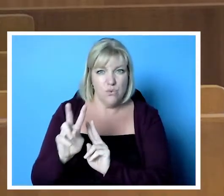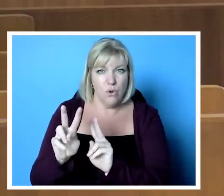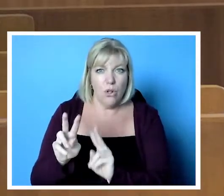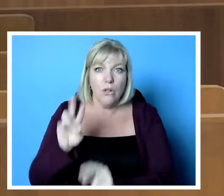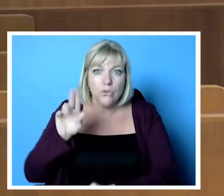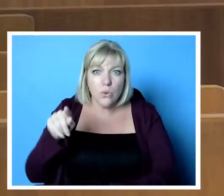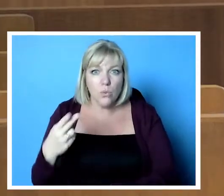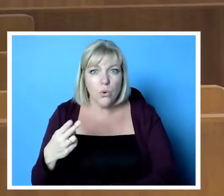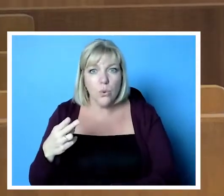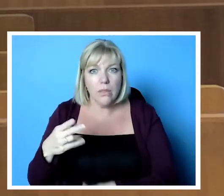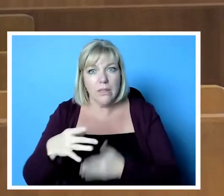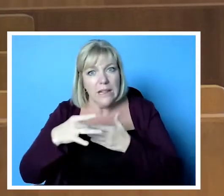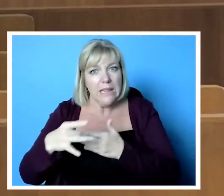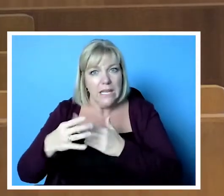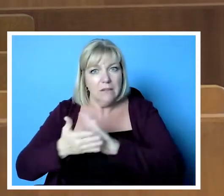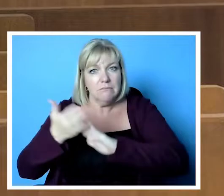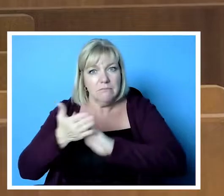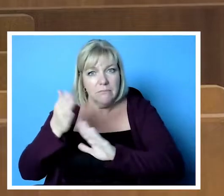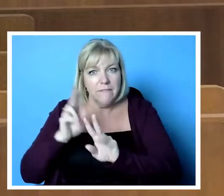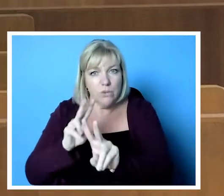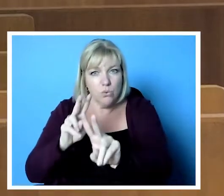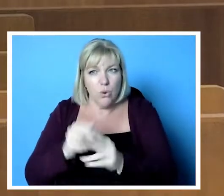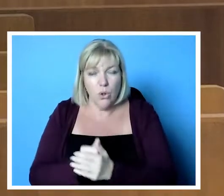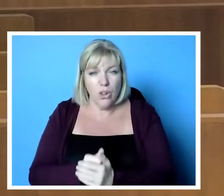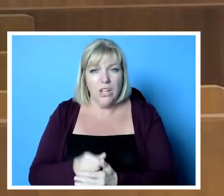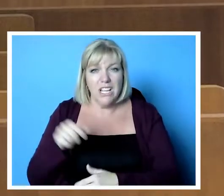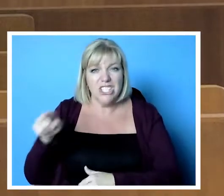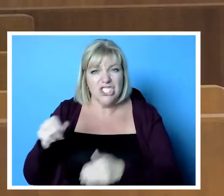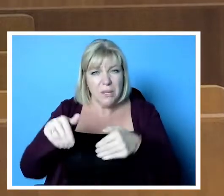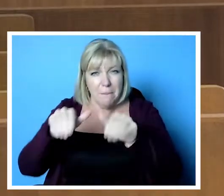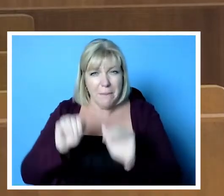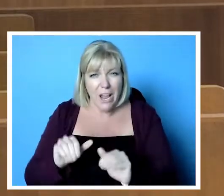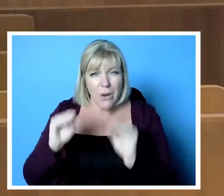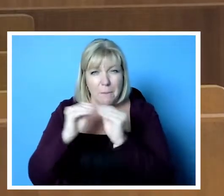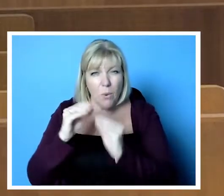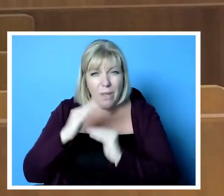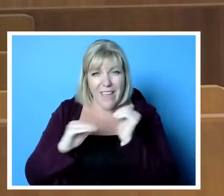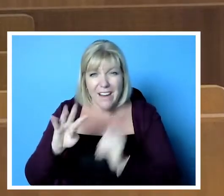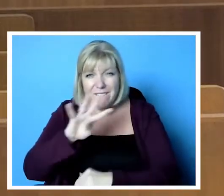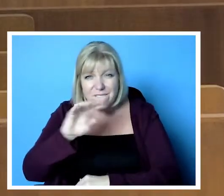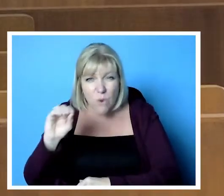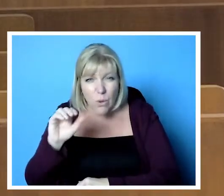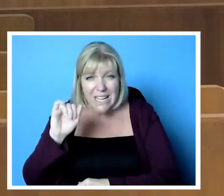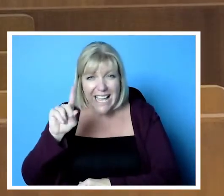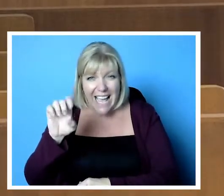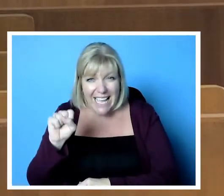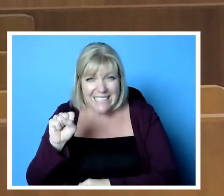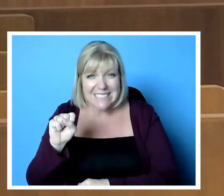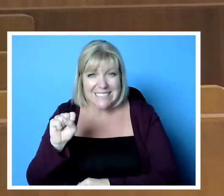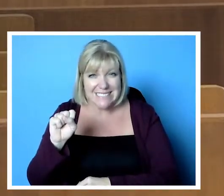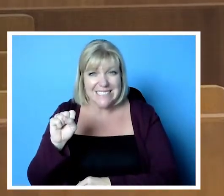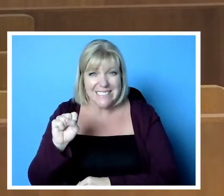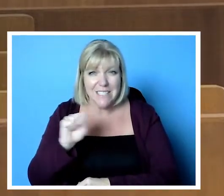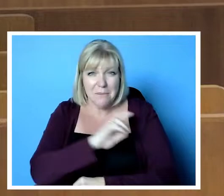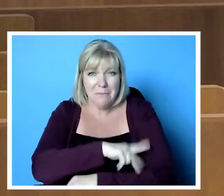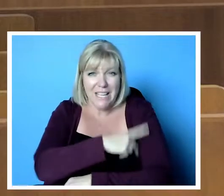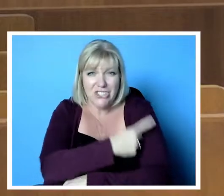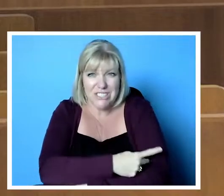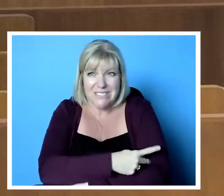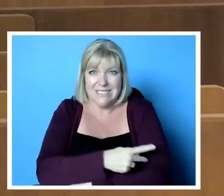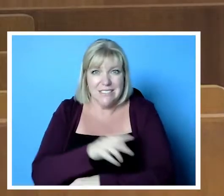herself. She buried more than 40 AIDS victims in her own family cemetery plot there in